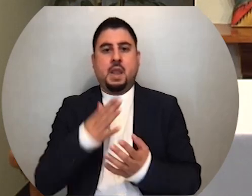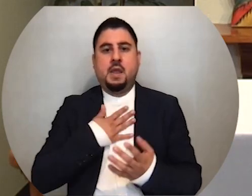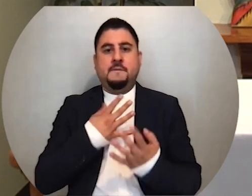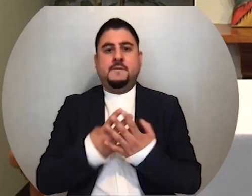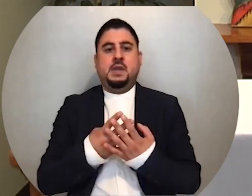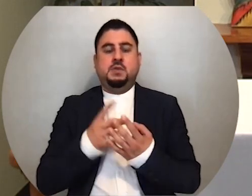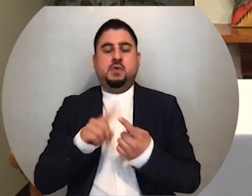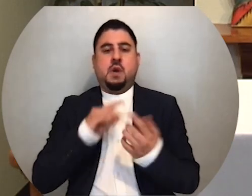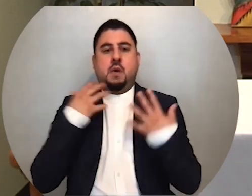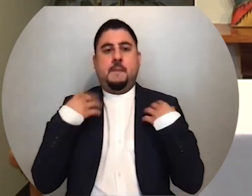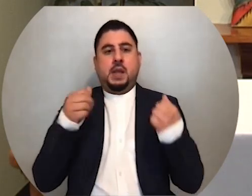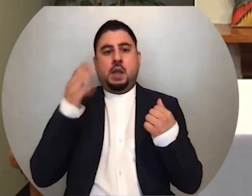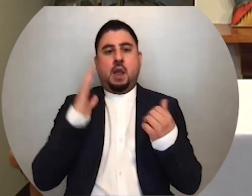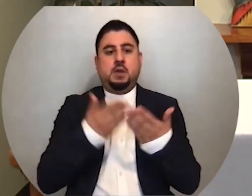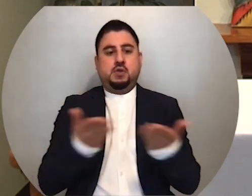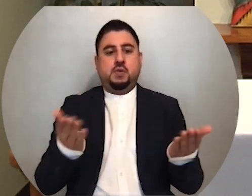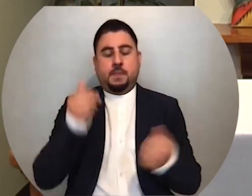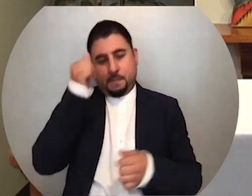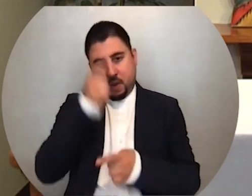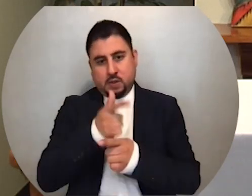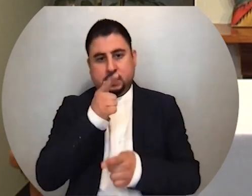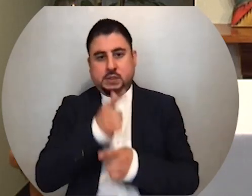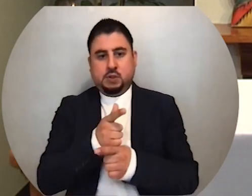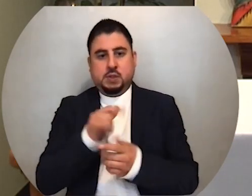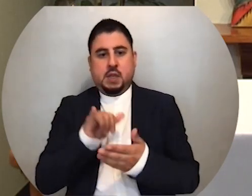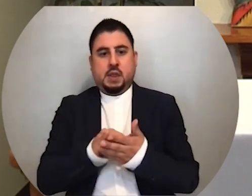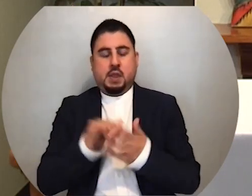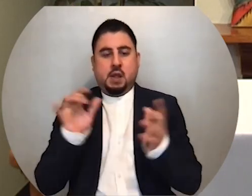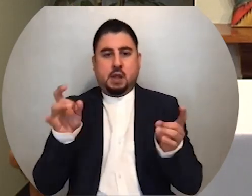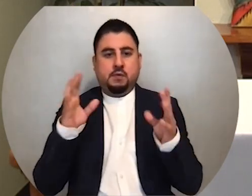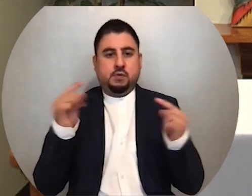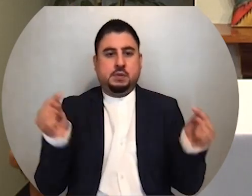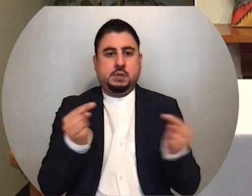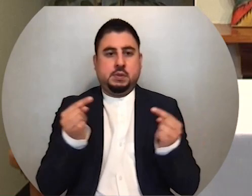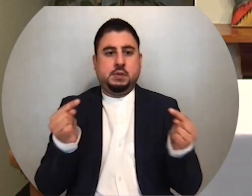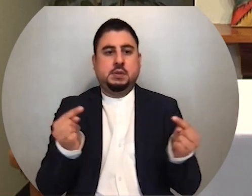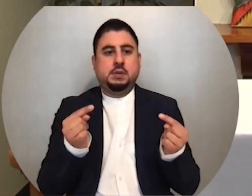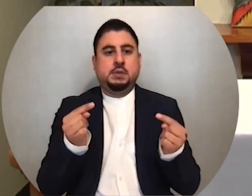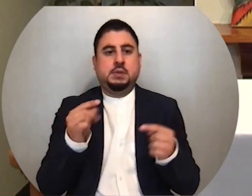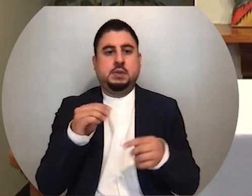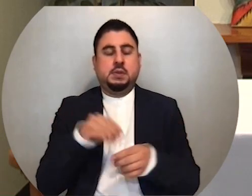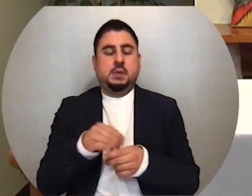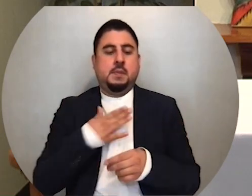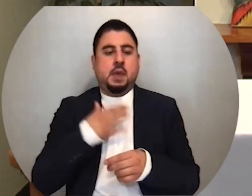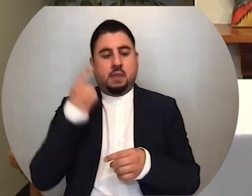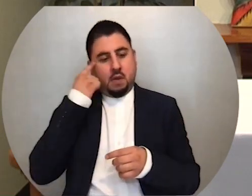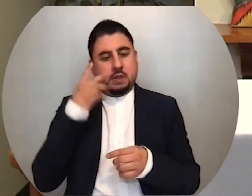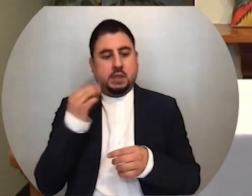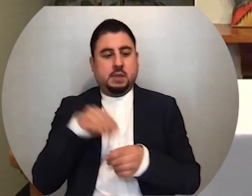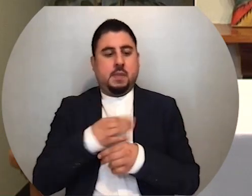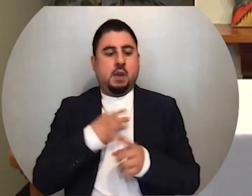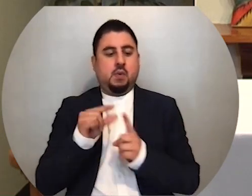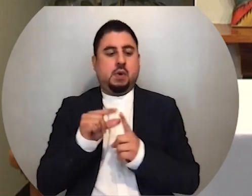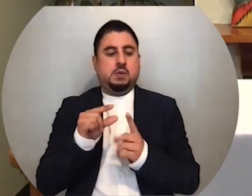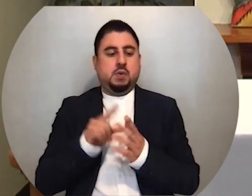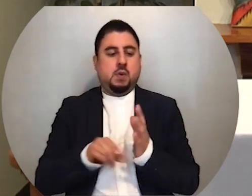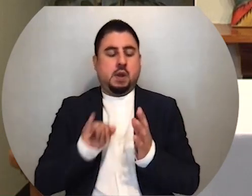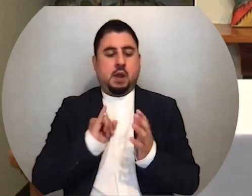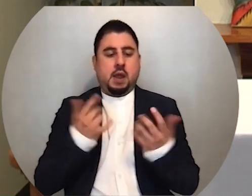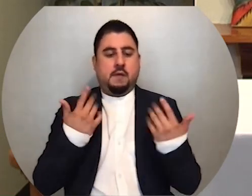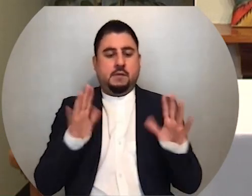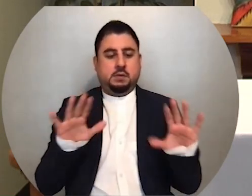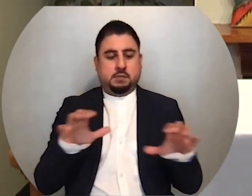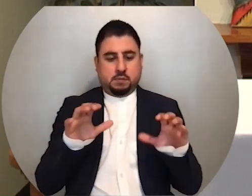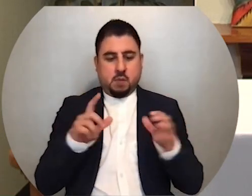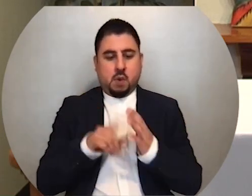I confess to Almighty God, and to you, my brothers and sisters, that I have greatly sinned in my thoughts and in my words,